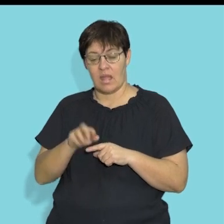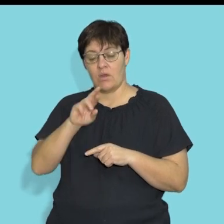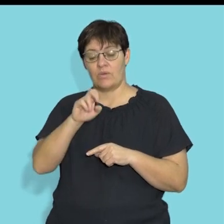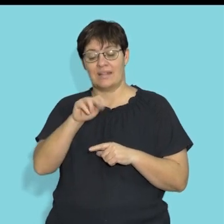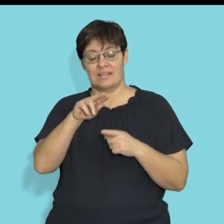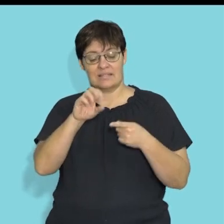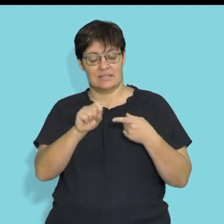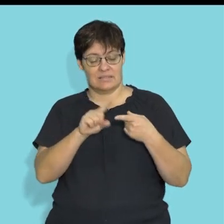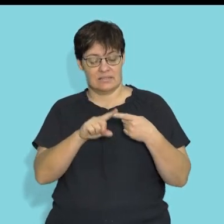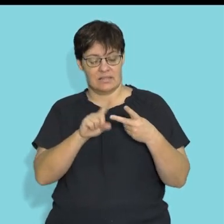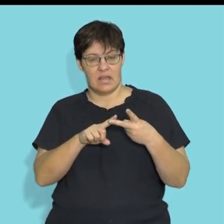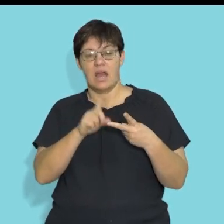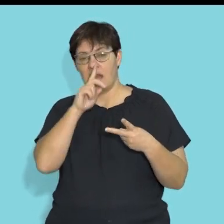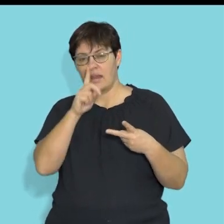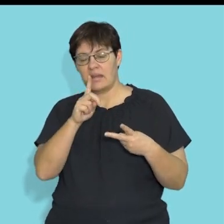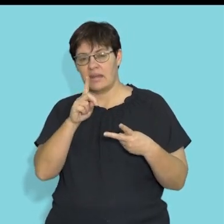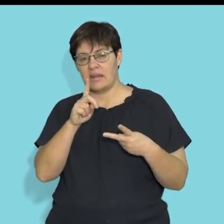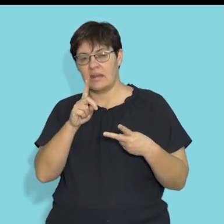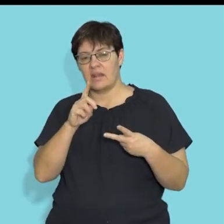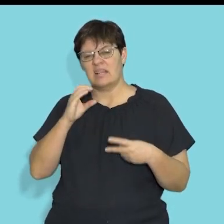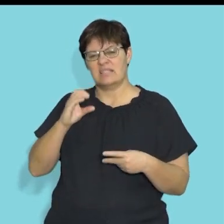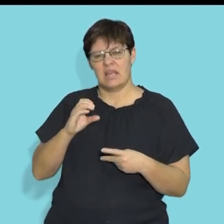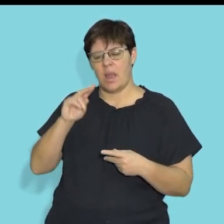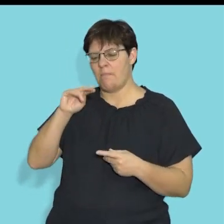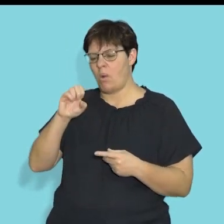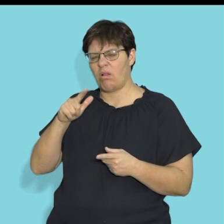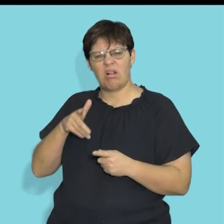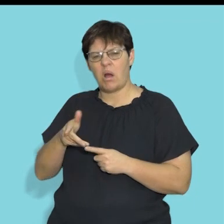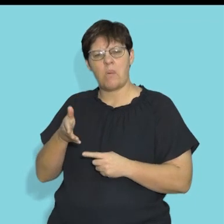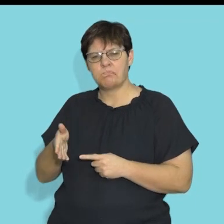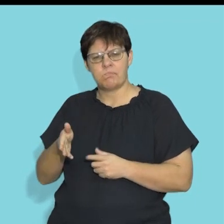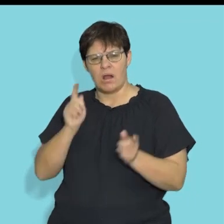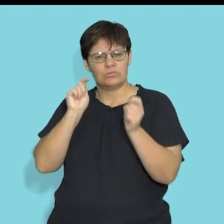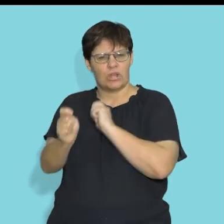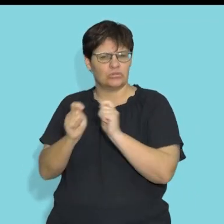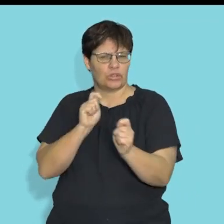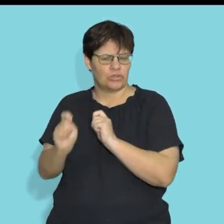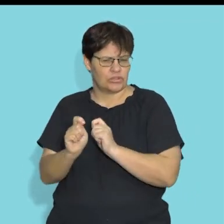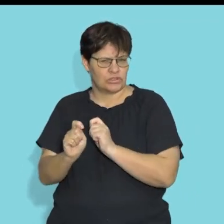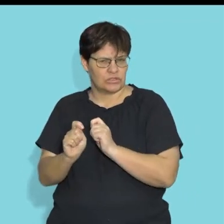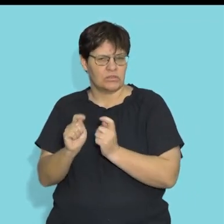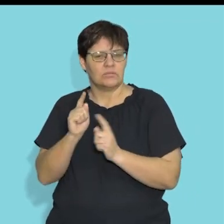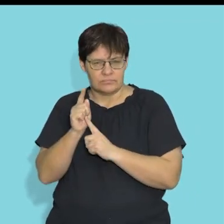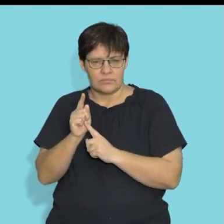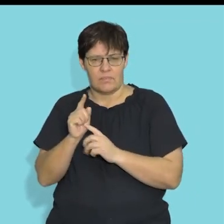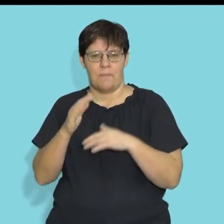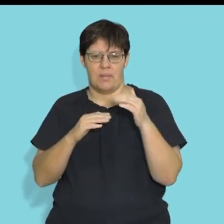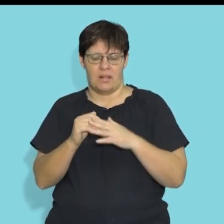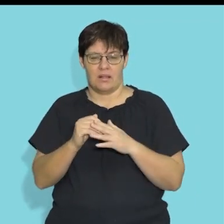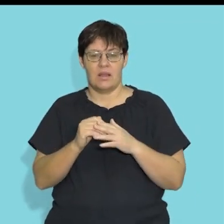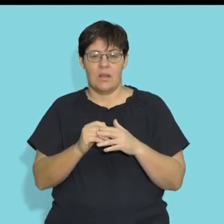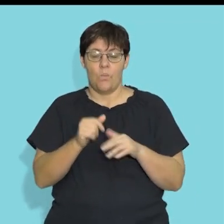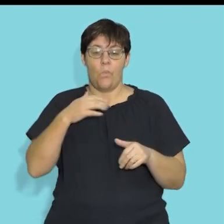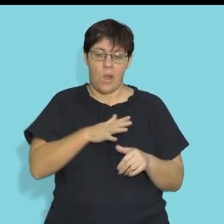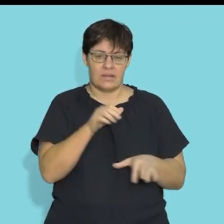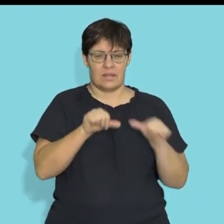at, as well as at the end we will look at the concentration. How does the concentration change as we build up to